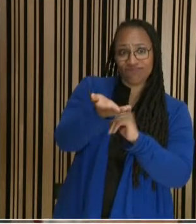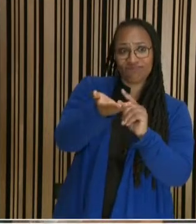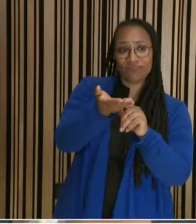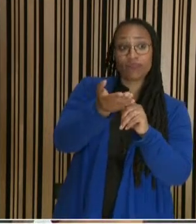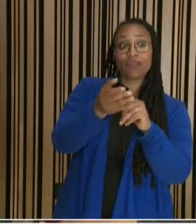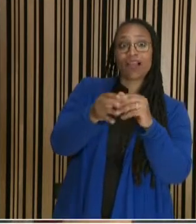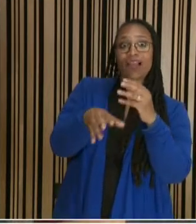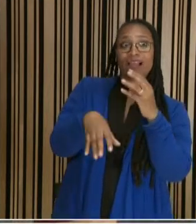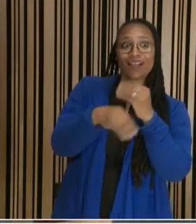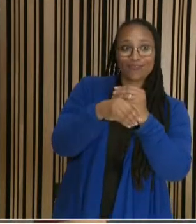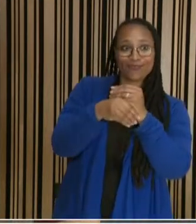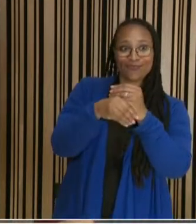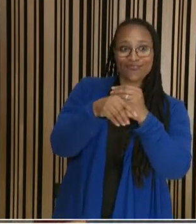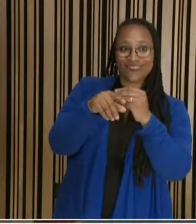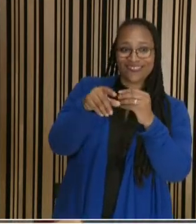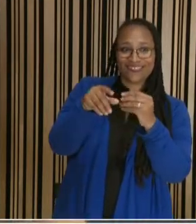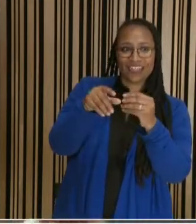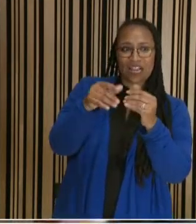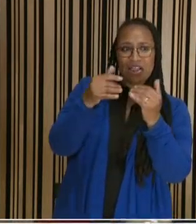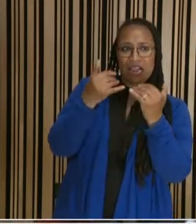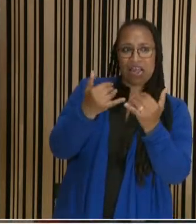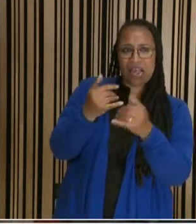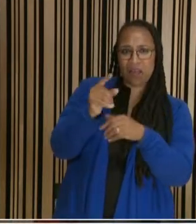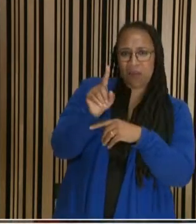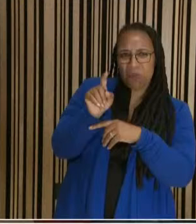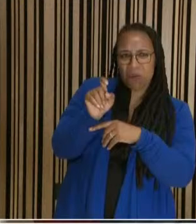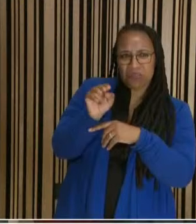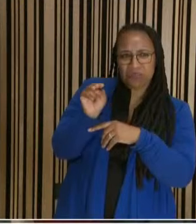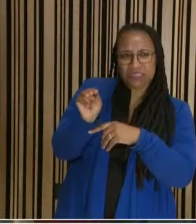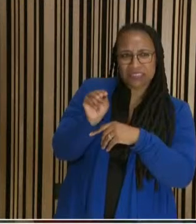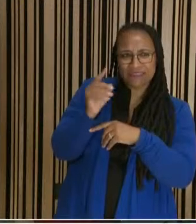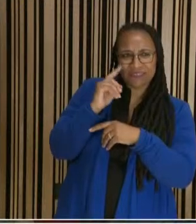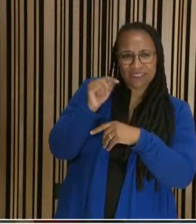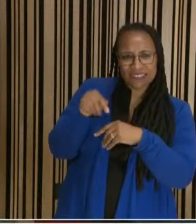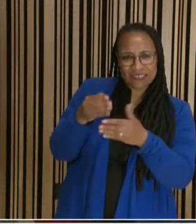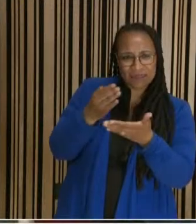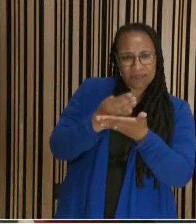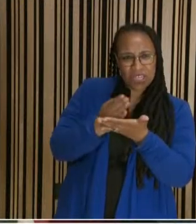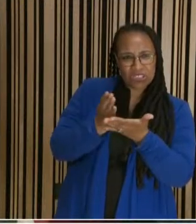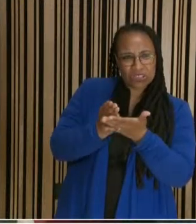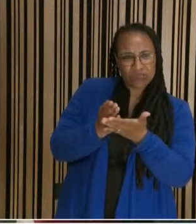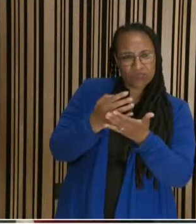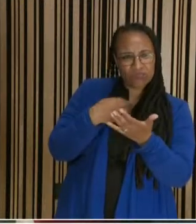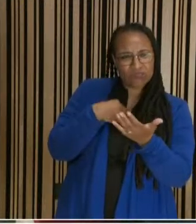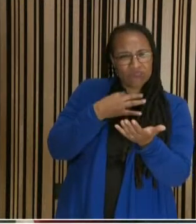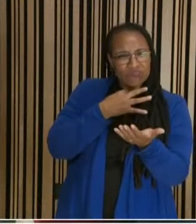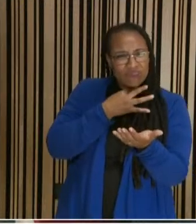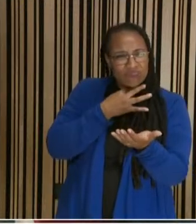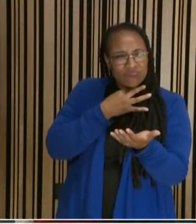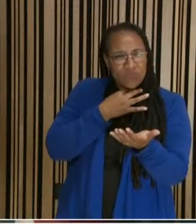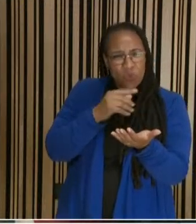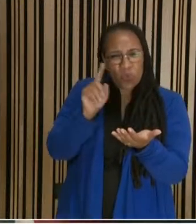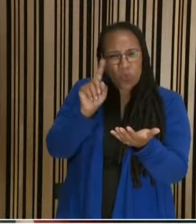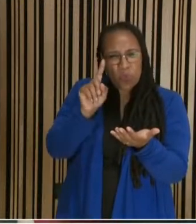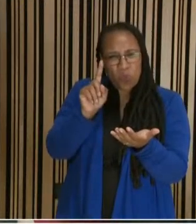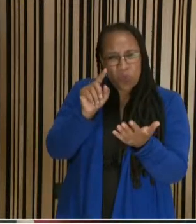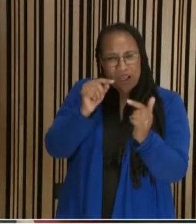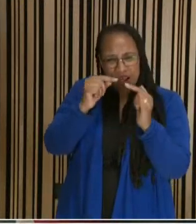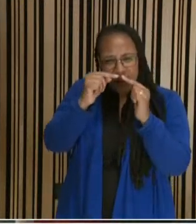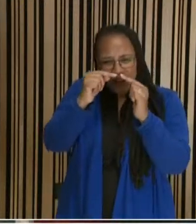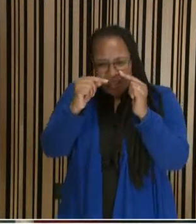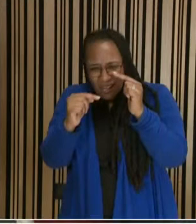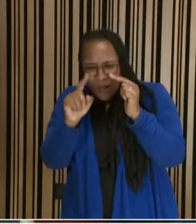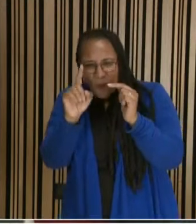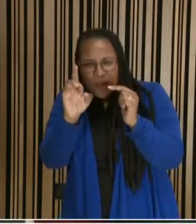number you get to is $100 million for this budget. I'm just kind of curious what accounts for that difference. Can you give me